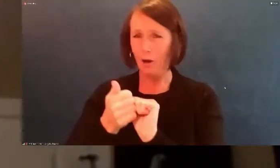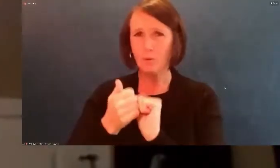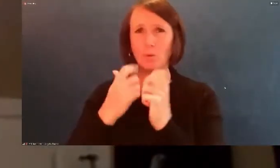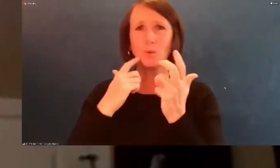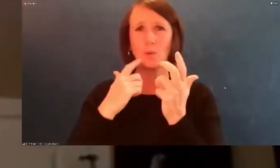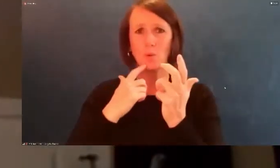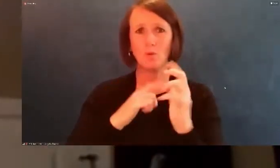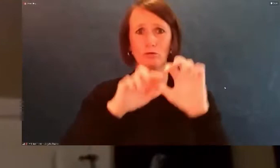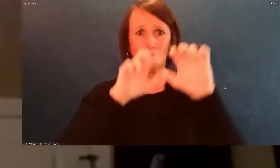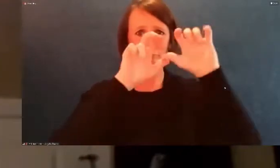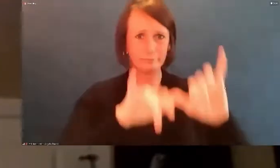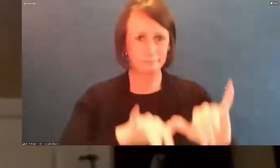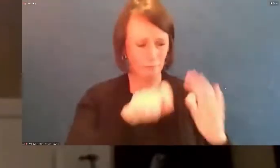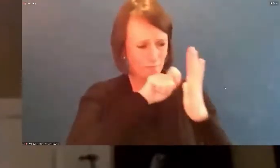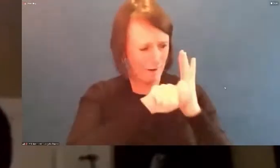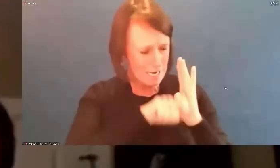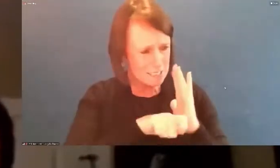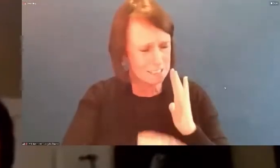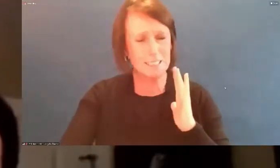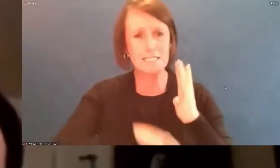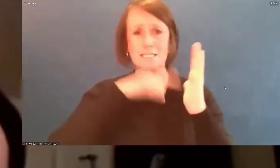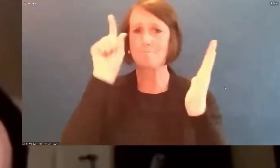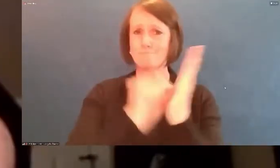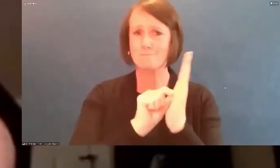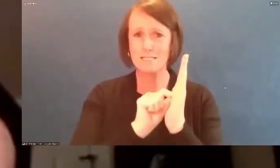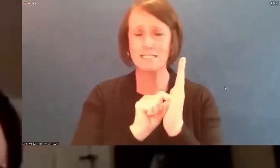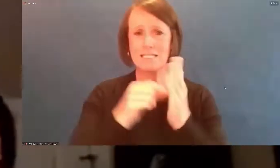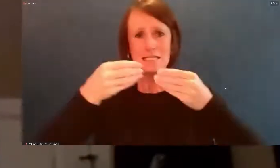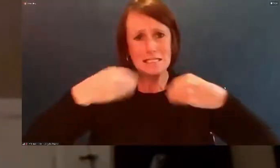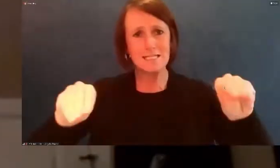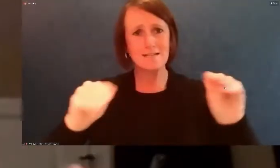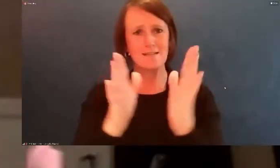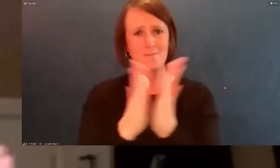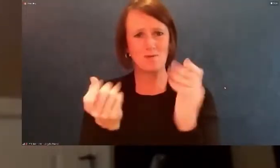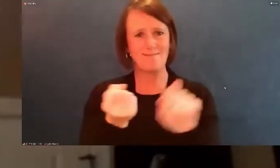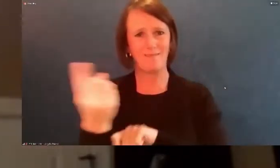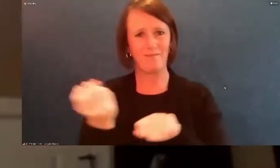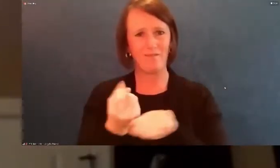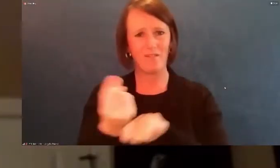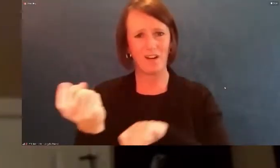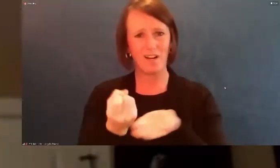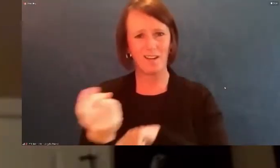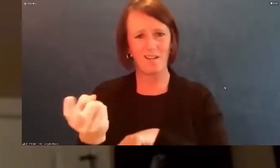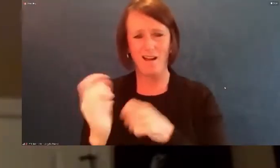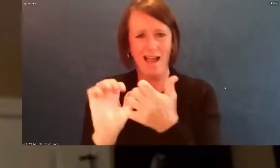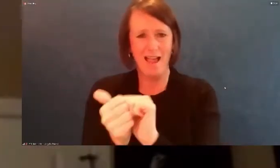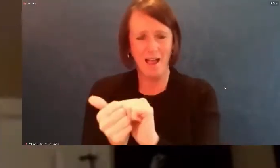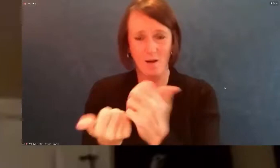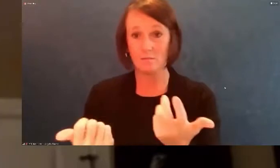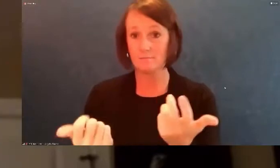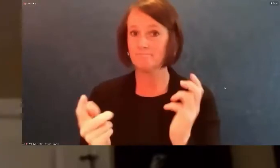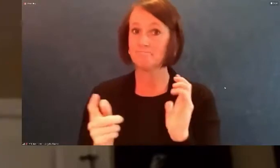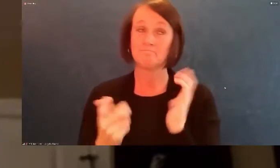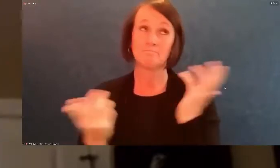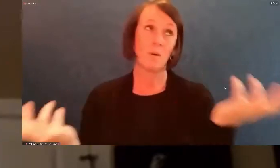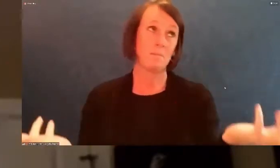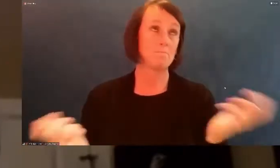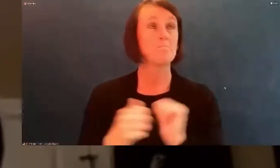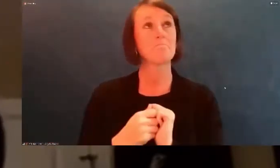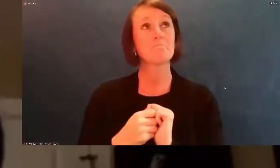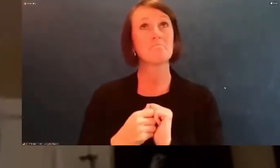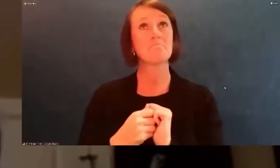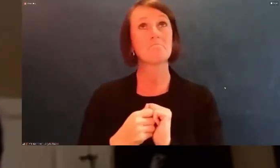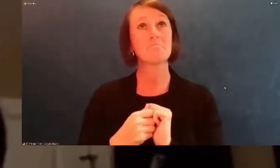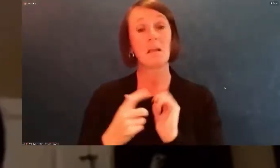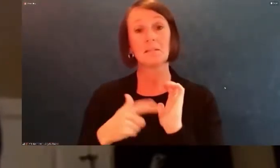And the truth is, I get up at, sometimes it's 4:45 in the morning, sometimes it's 5 o'clock in the morning. So I